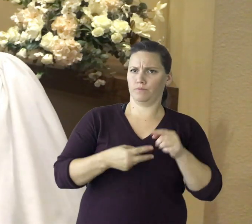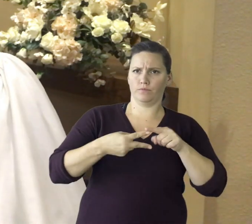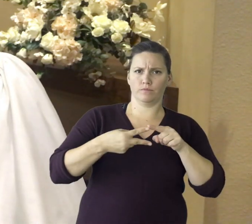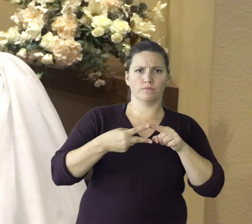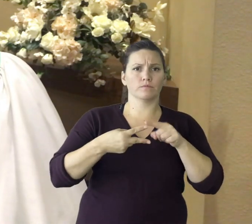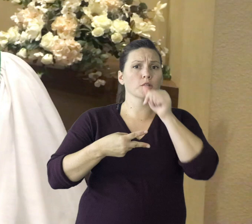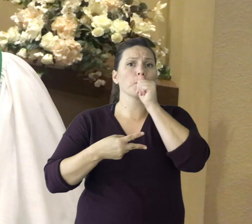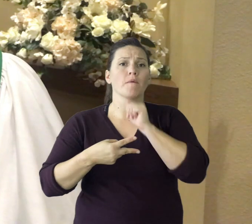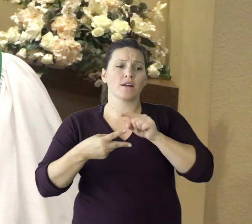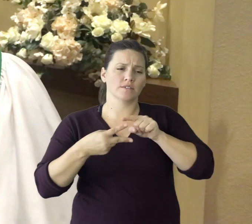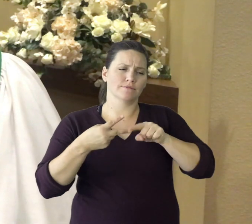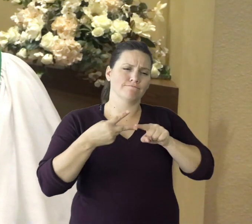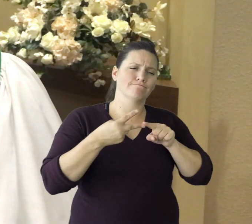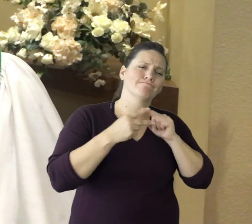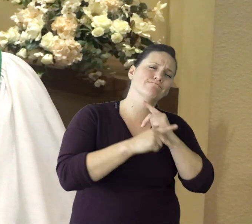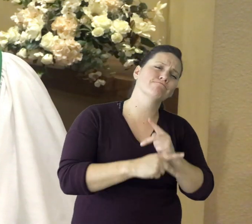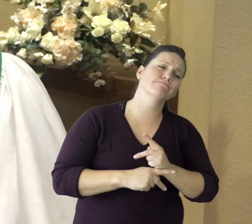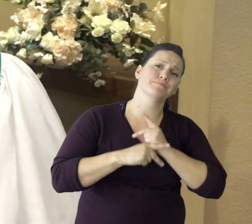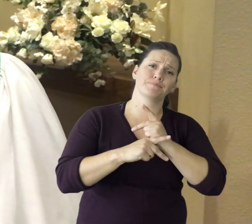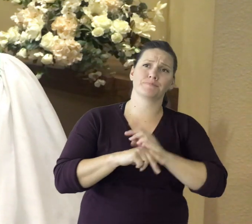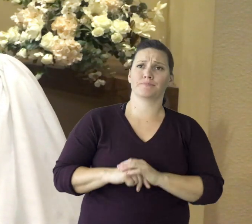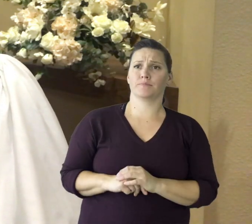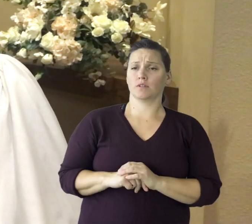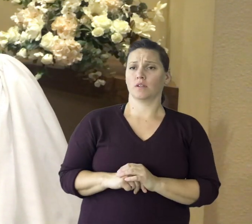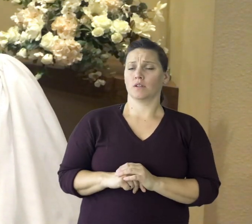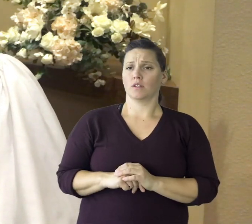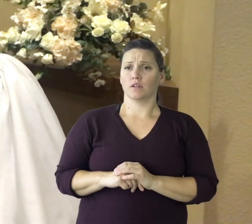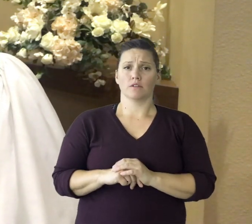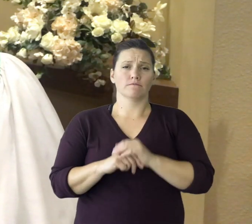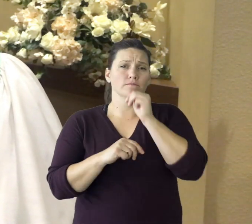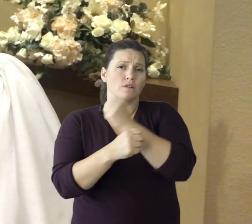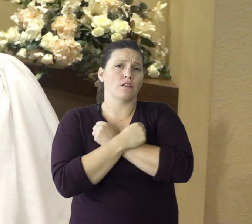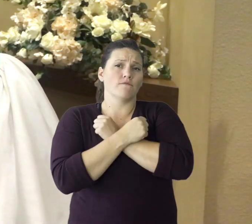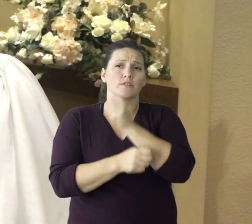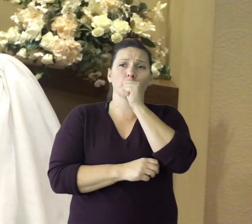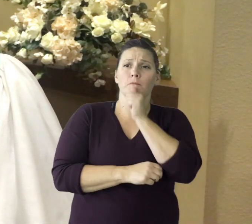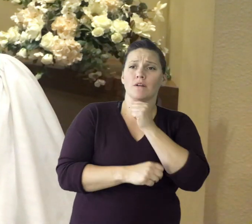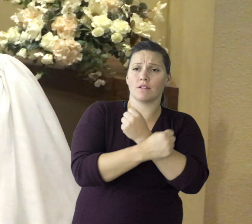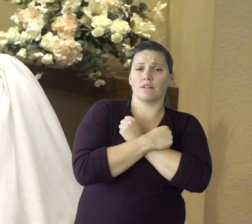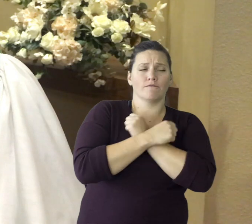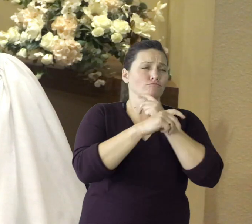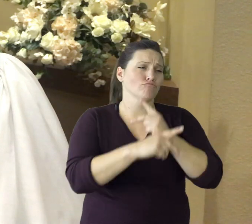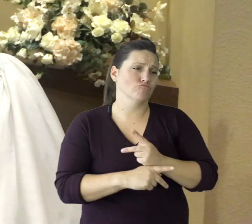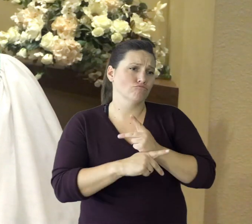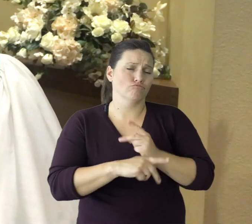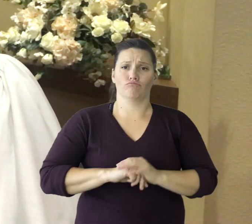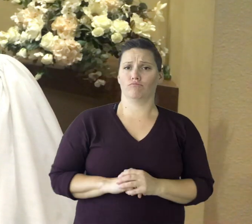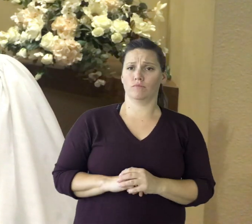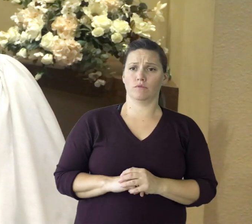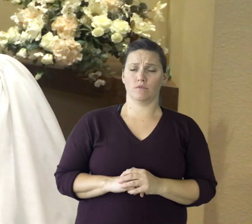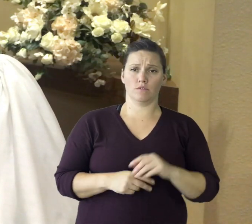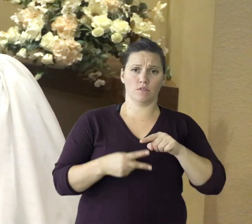words, patience and kindness. Love is patient. Love is